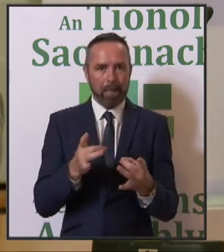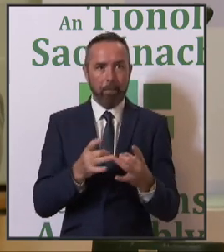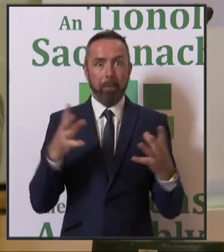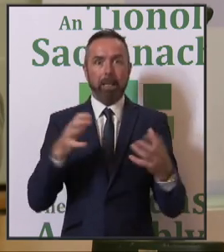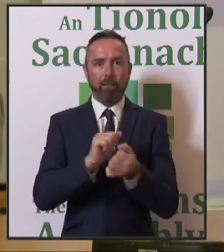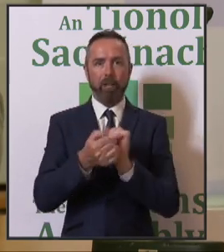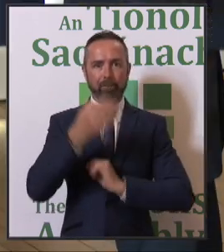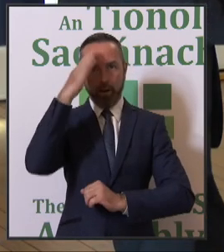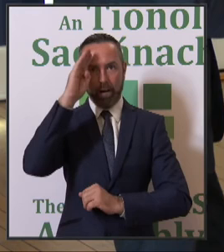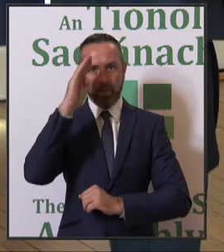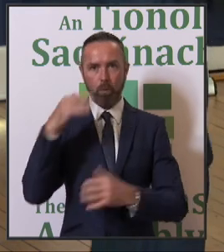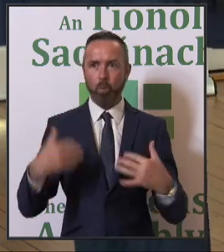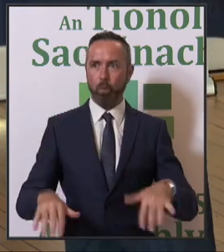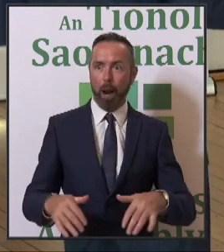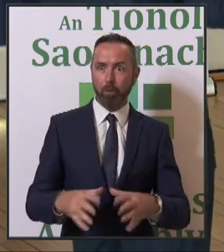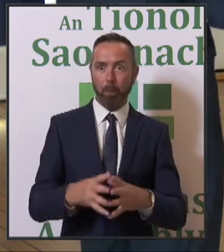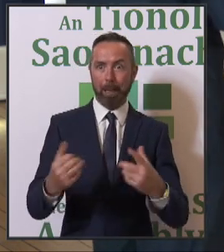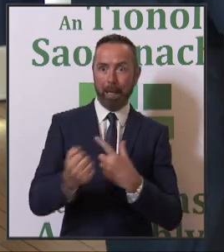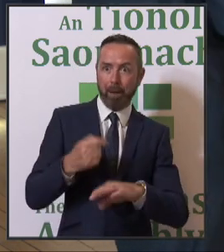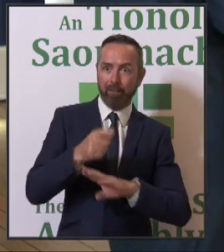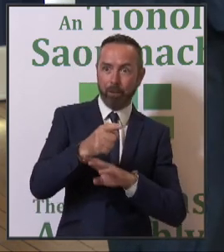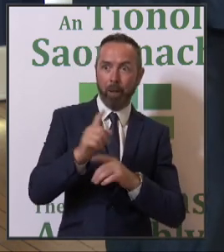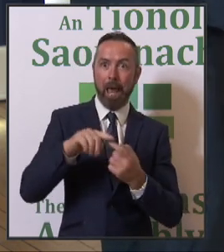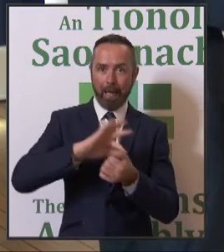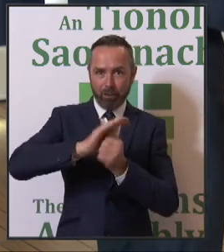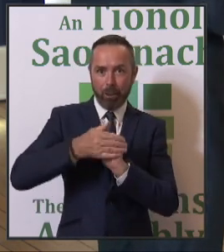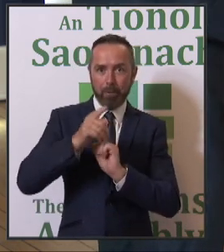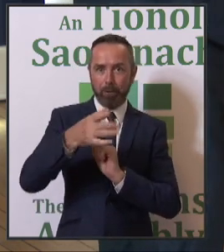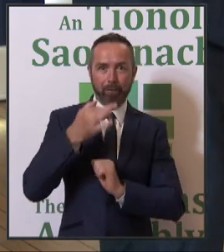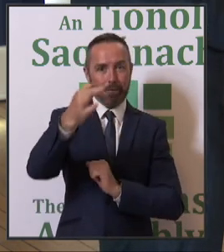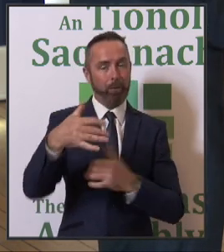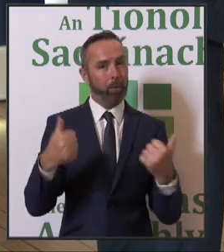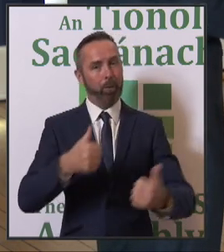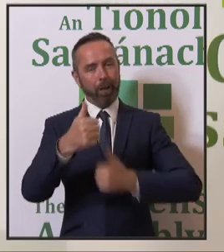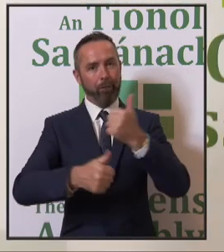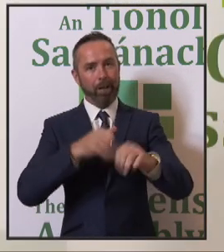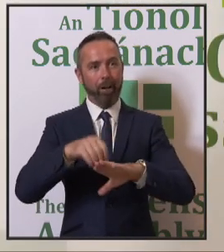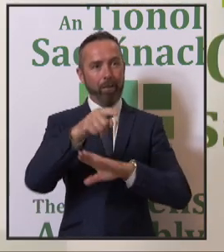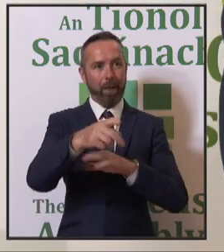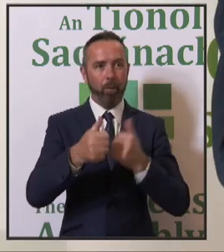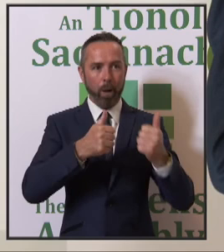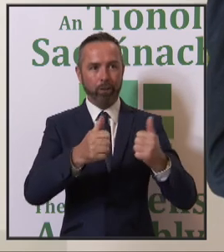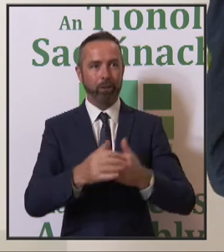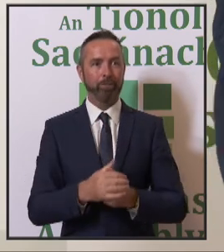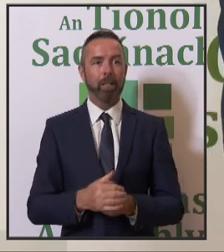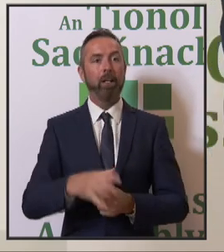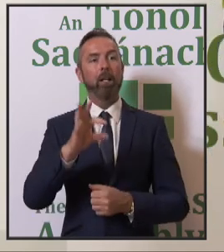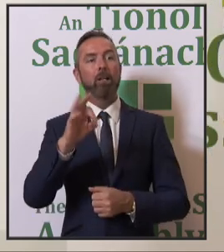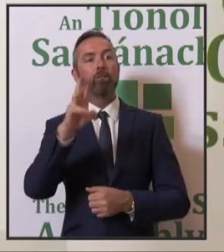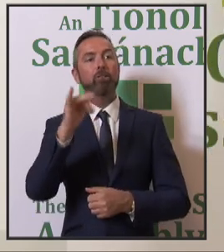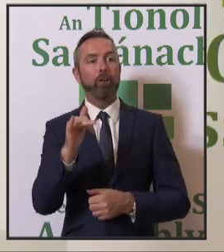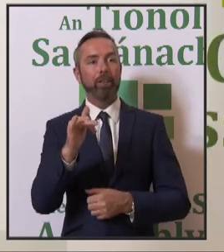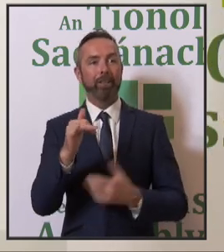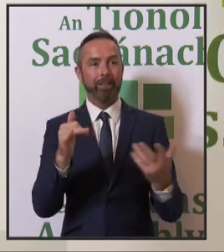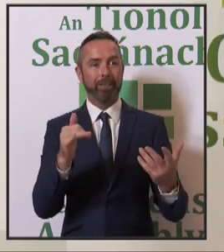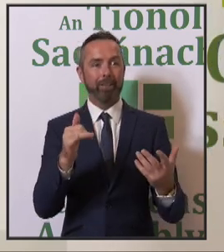had an extraordinary impact. Yeah. and will probably shape your future then as well. So congratulations and well done. And Jerry, to bring